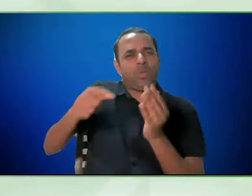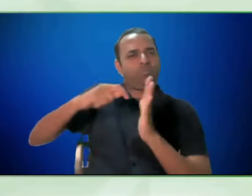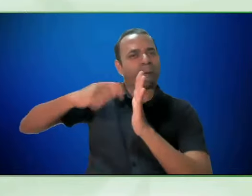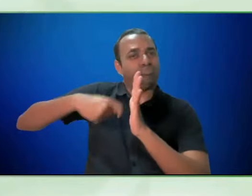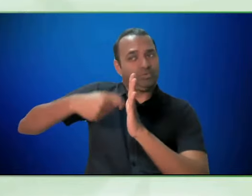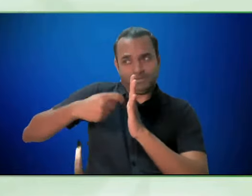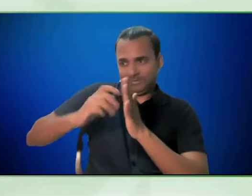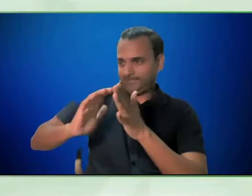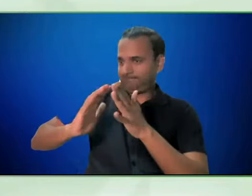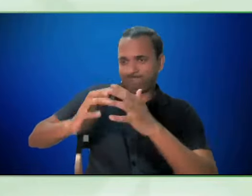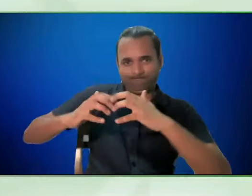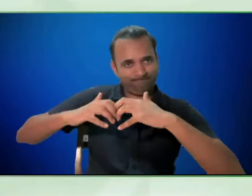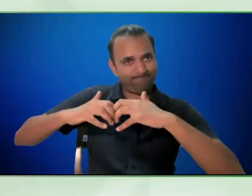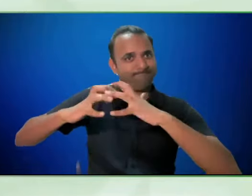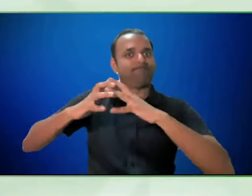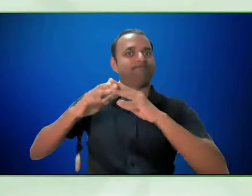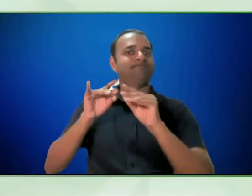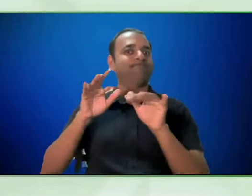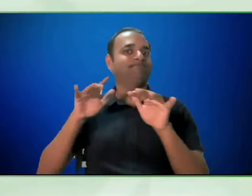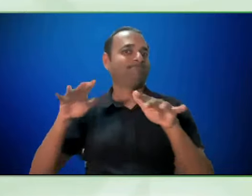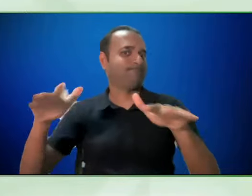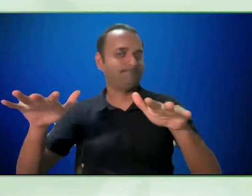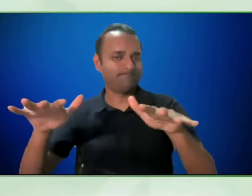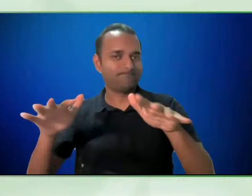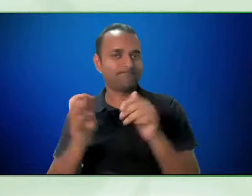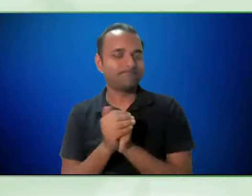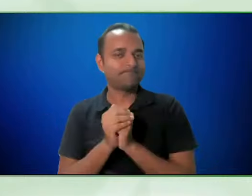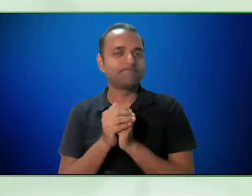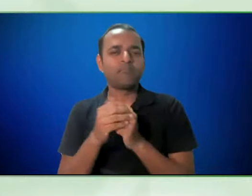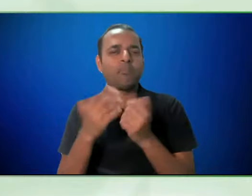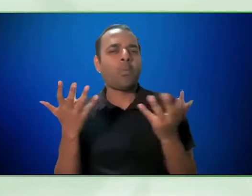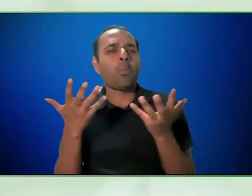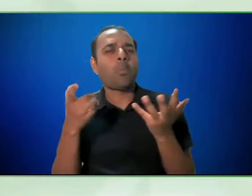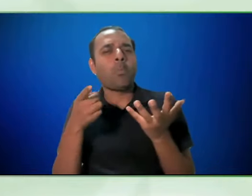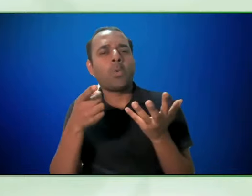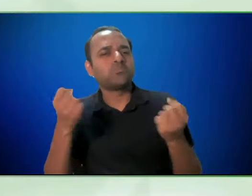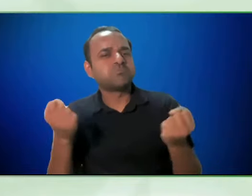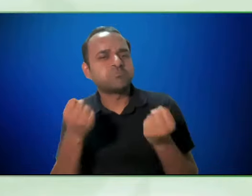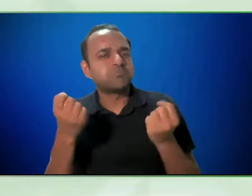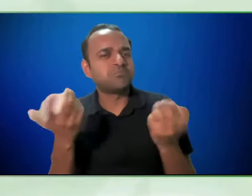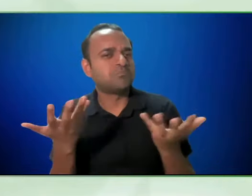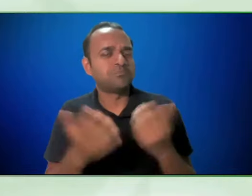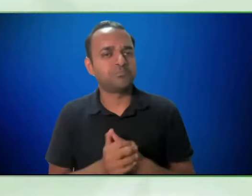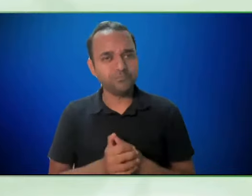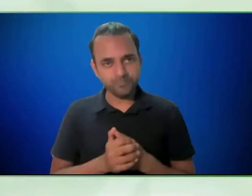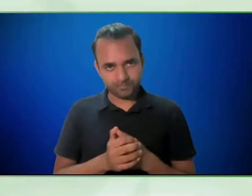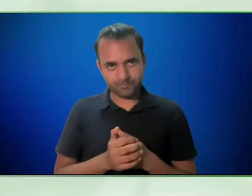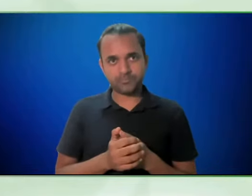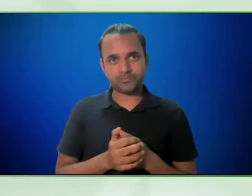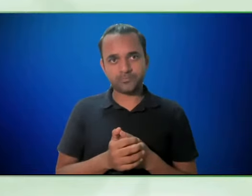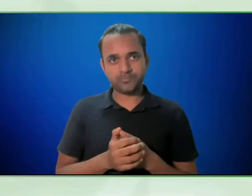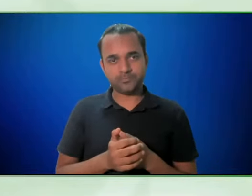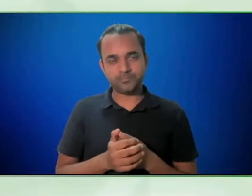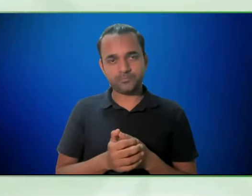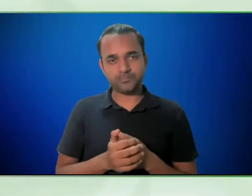important of the study that conducted, we consider that there's a lot of different studies